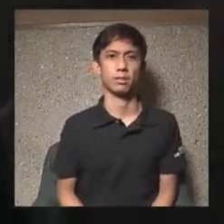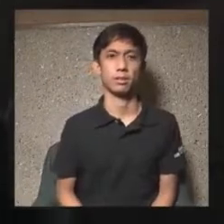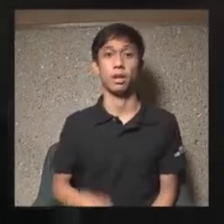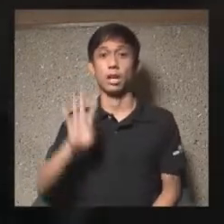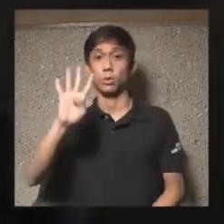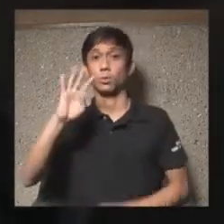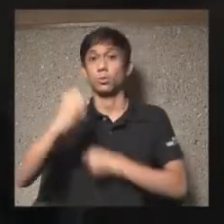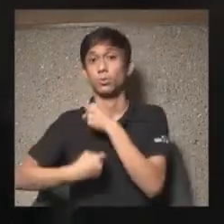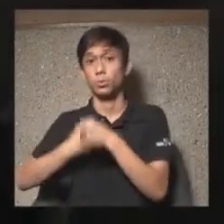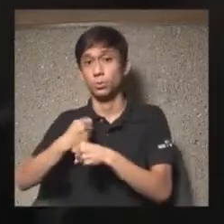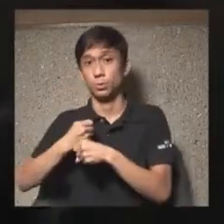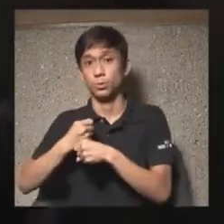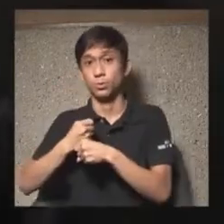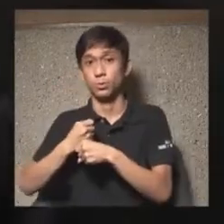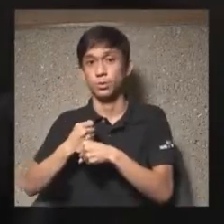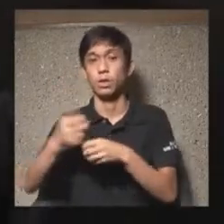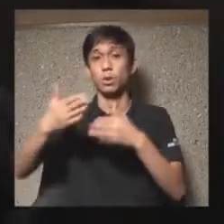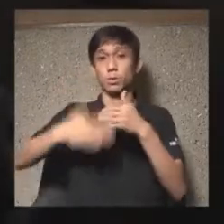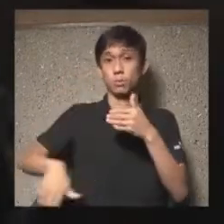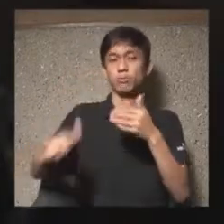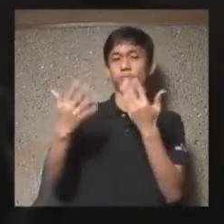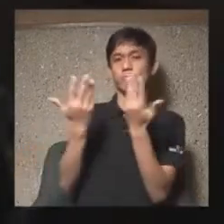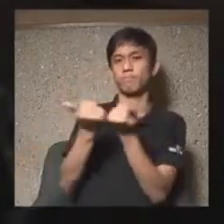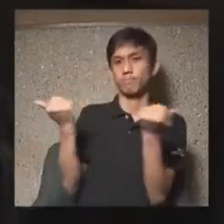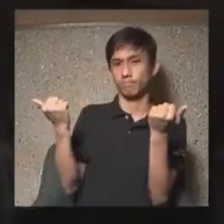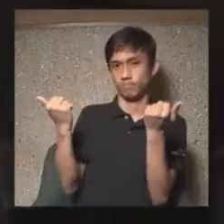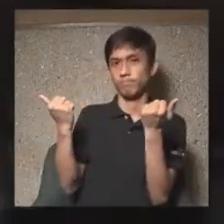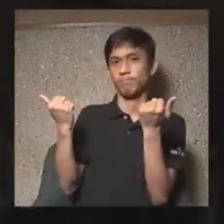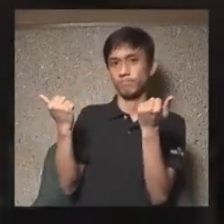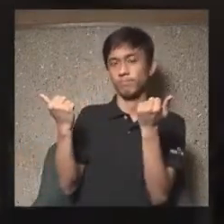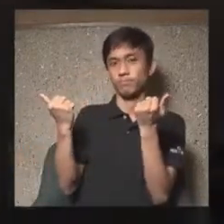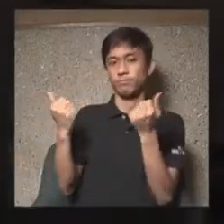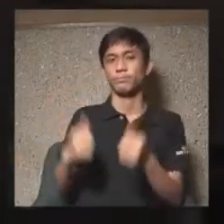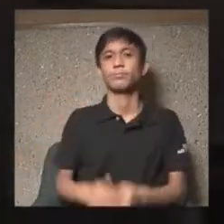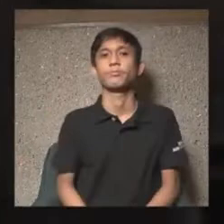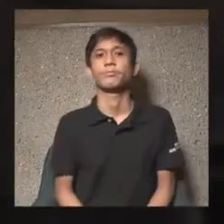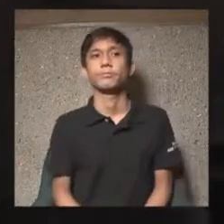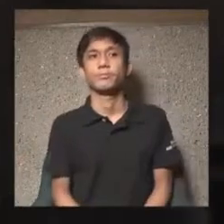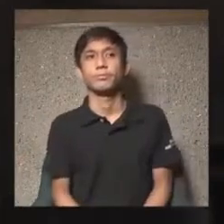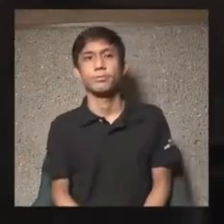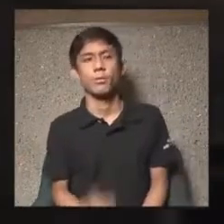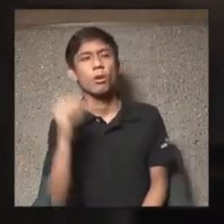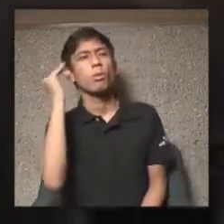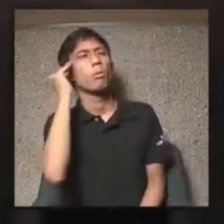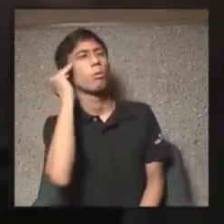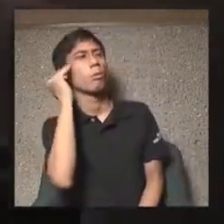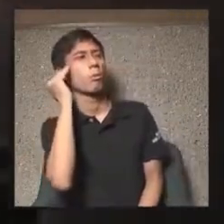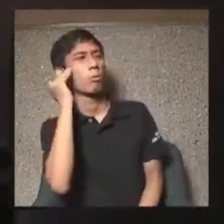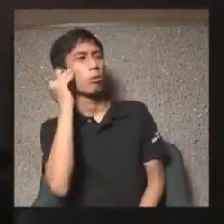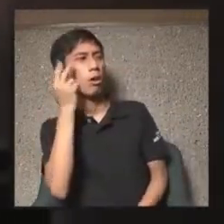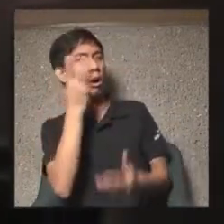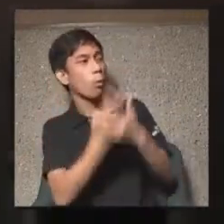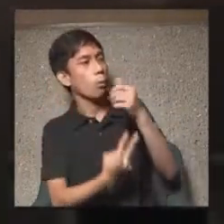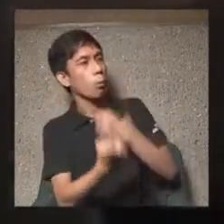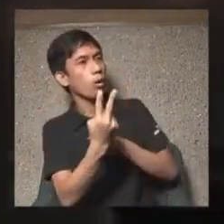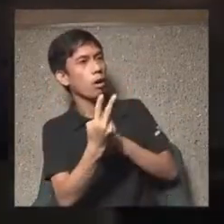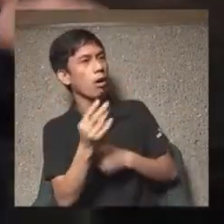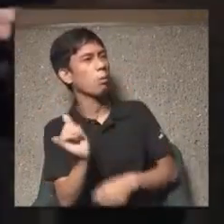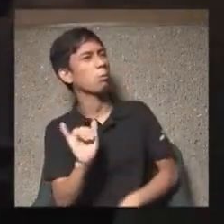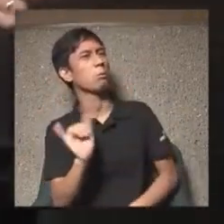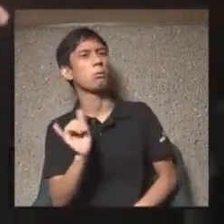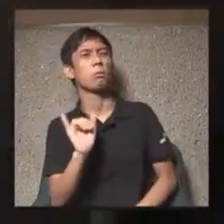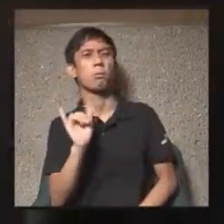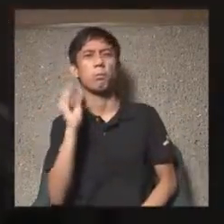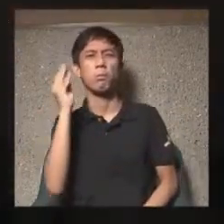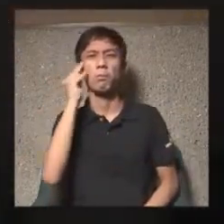4 years later. That's when we realized we were both immature. We broke up. Guess what I did? I went back